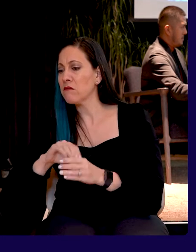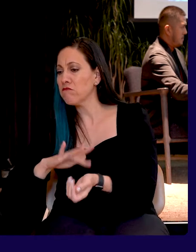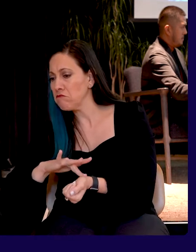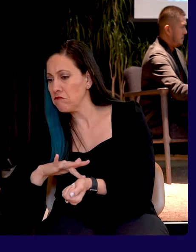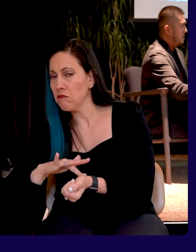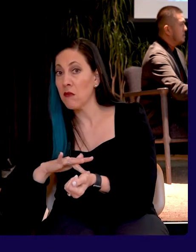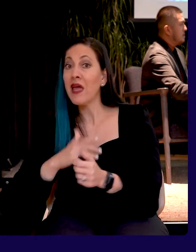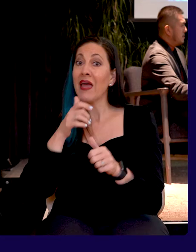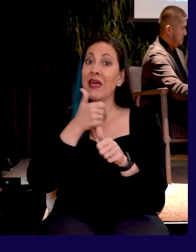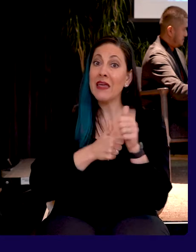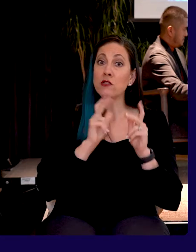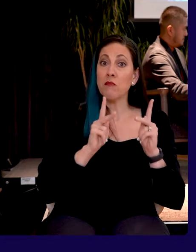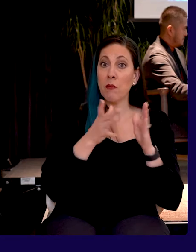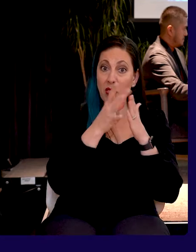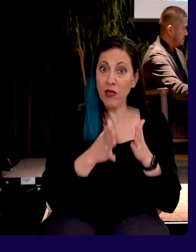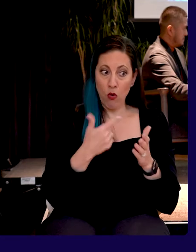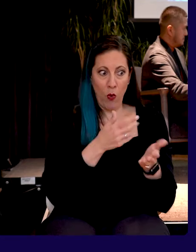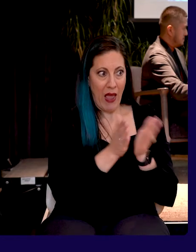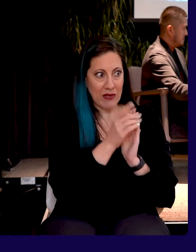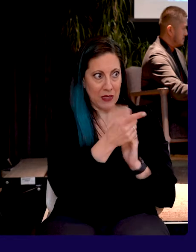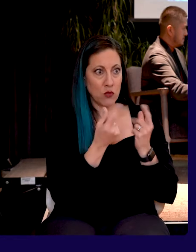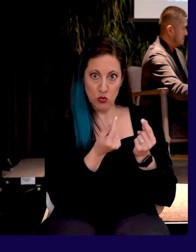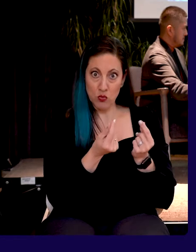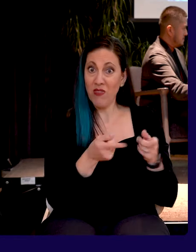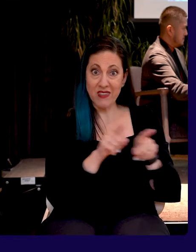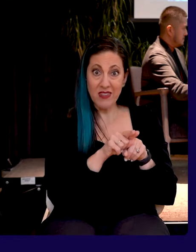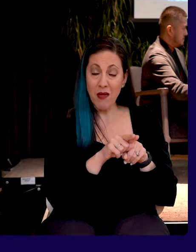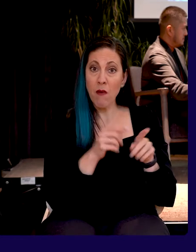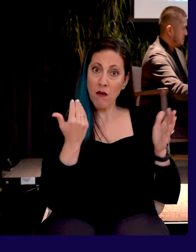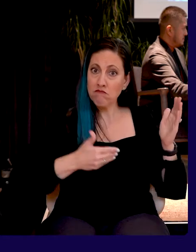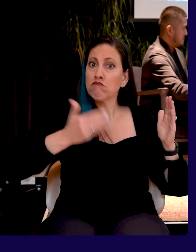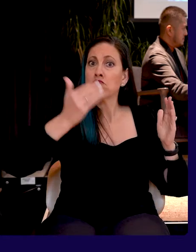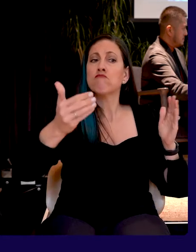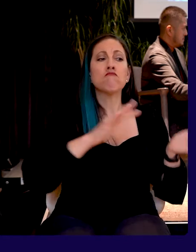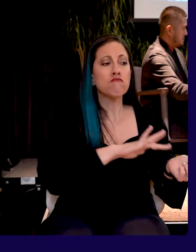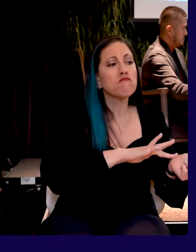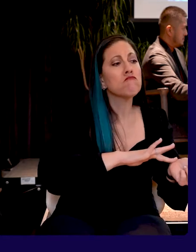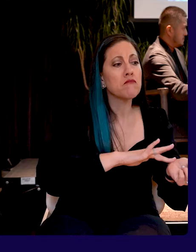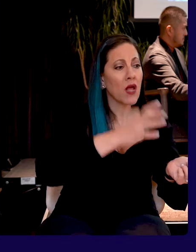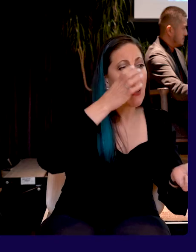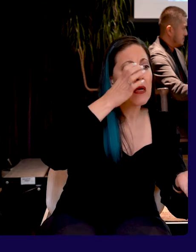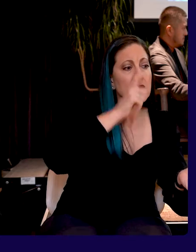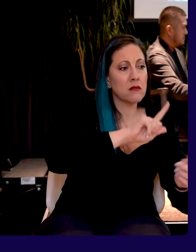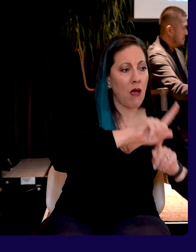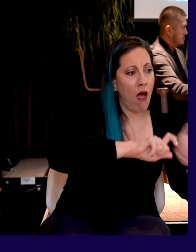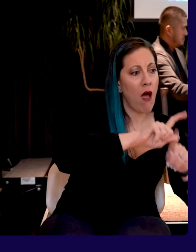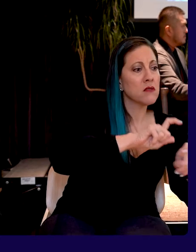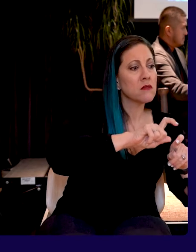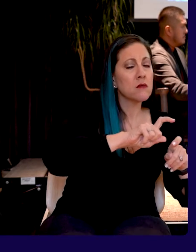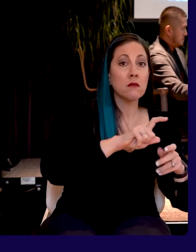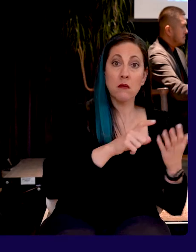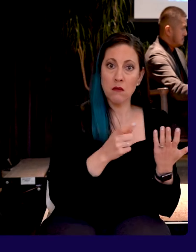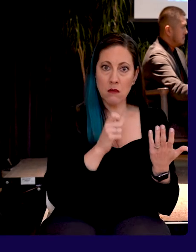they're asked to do the same as well. Do regular, frequent check-ins, listen to your people, ask different questions, right? The